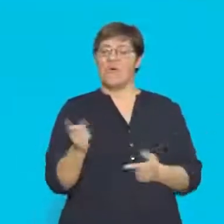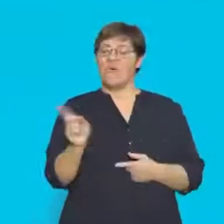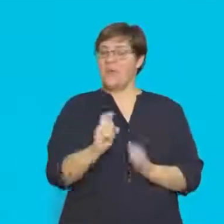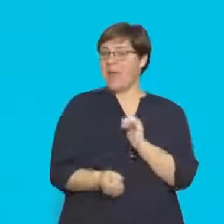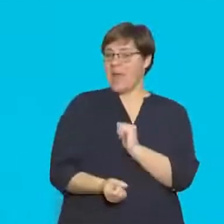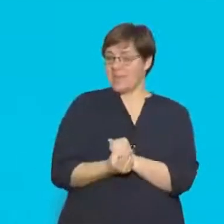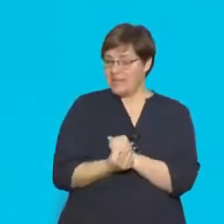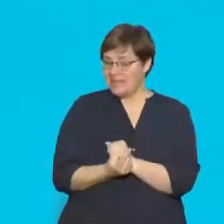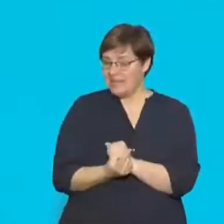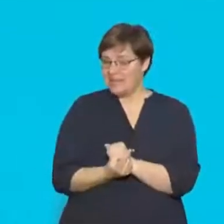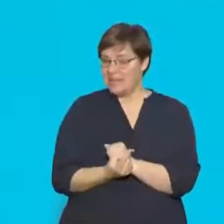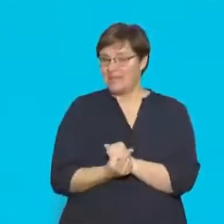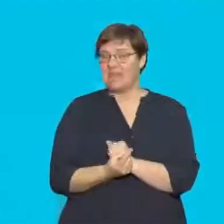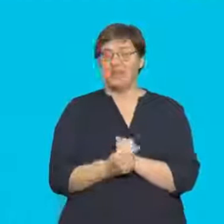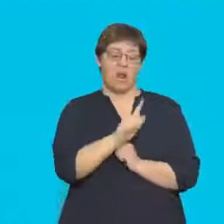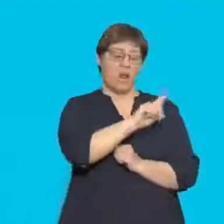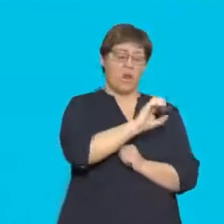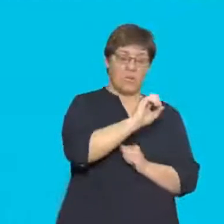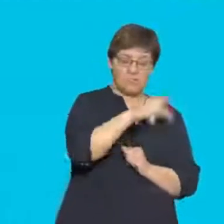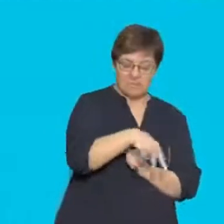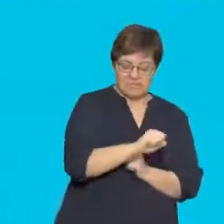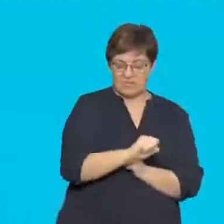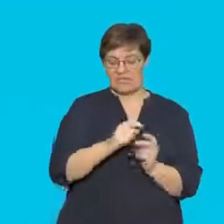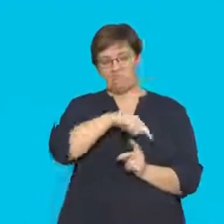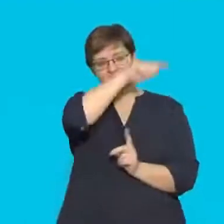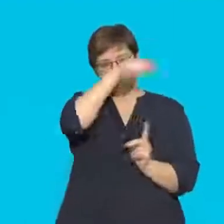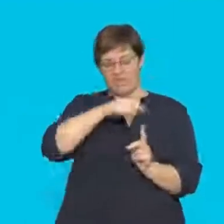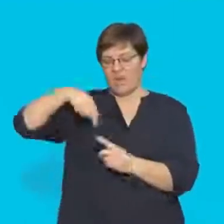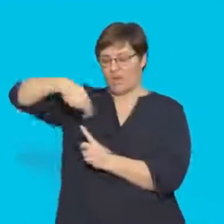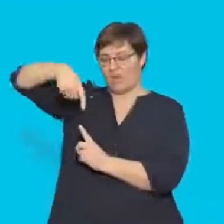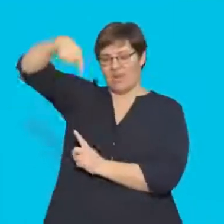what happens when we look at loops